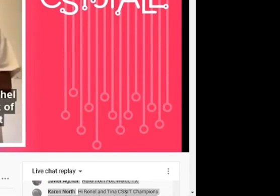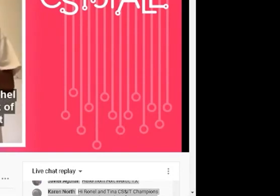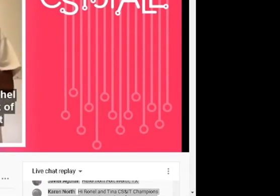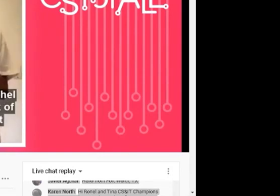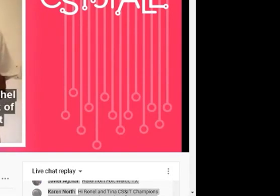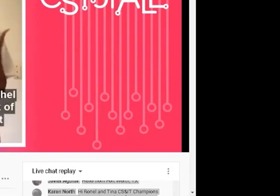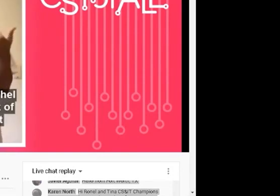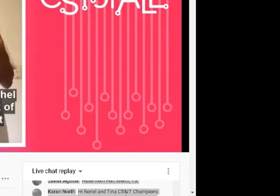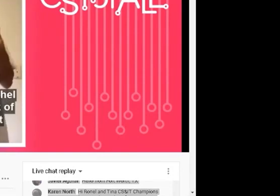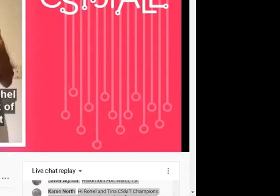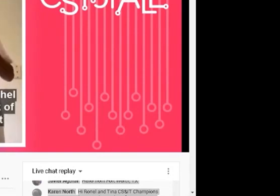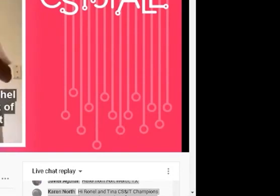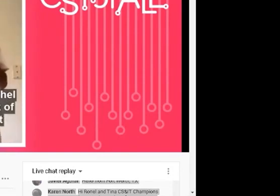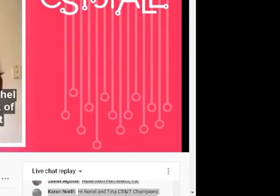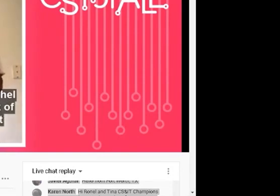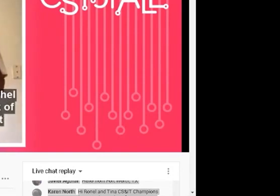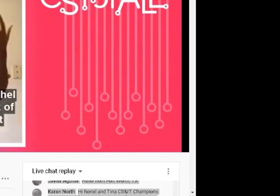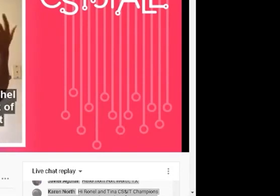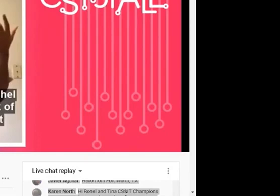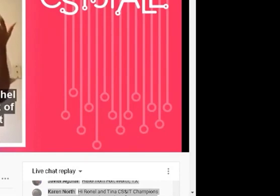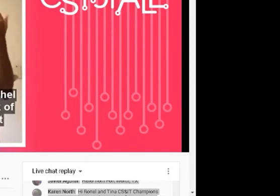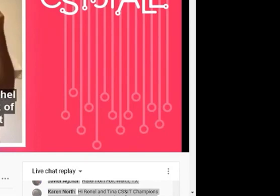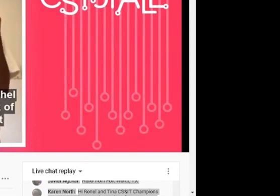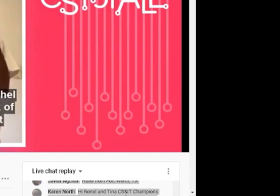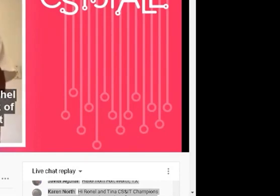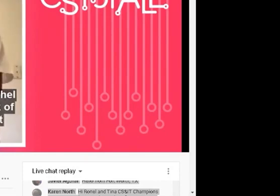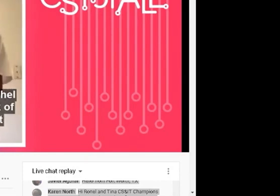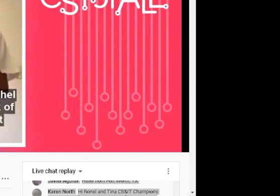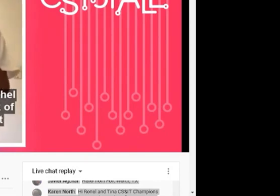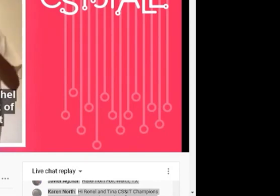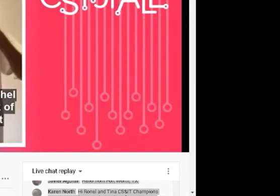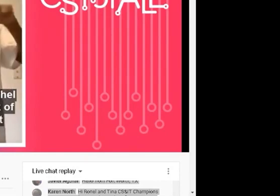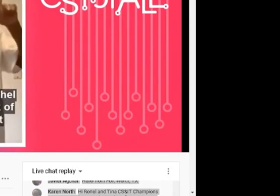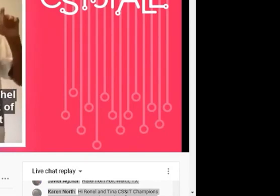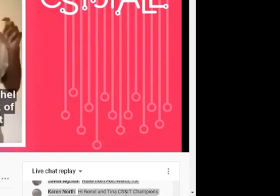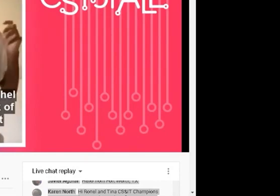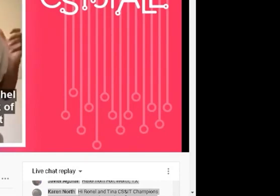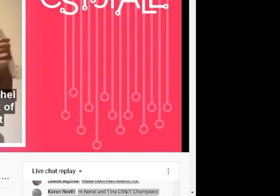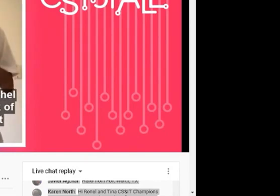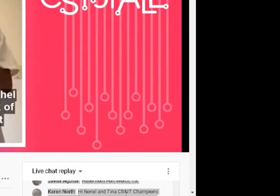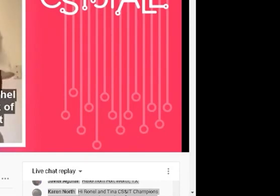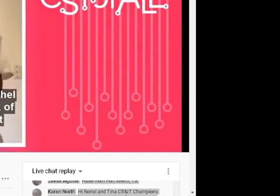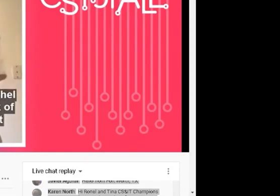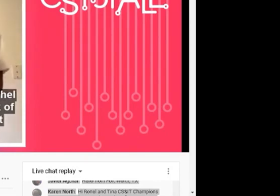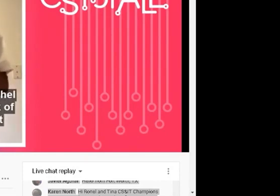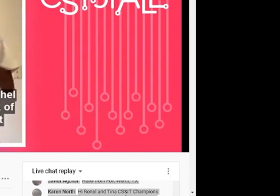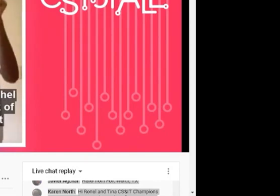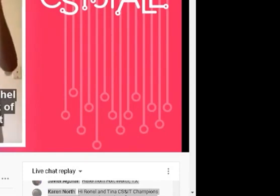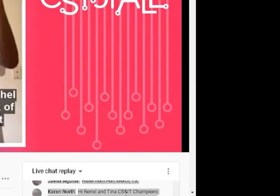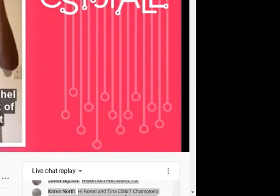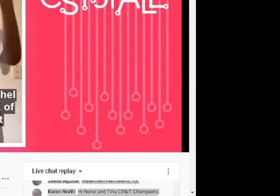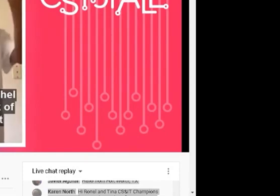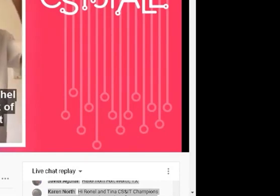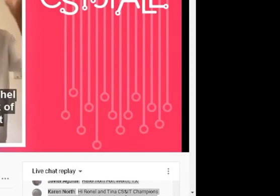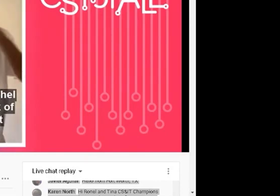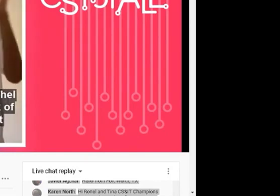My question for Mitchell is, how did you think of the big ideas to invent Scratch?